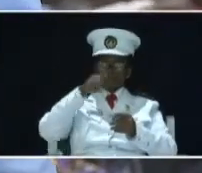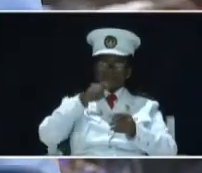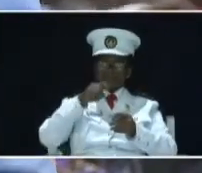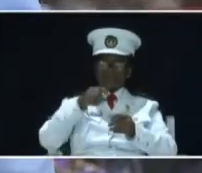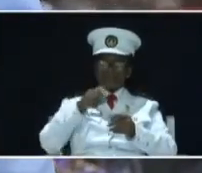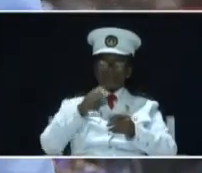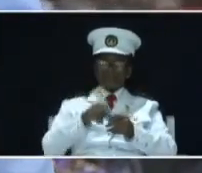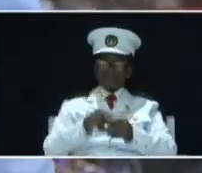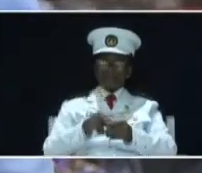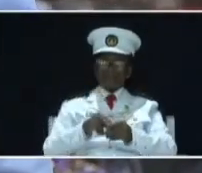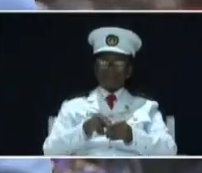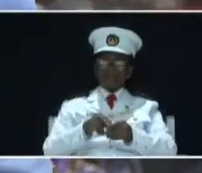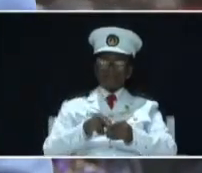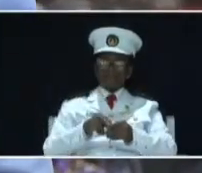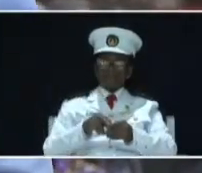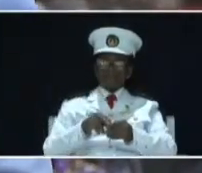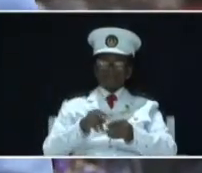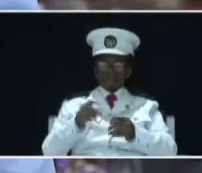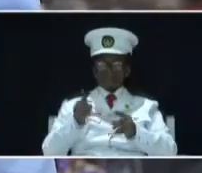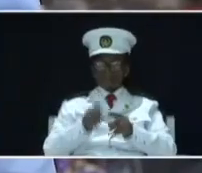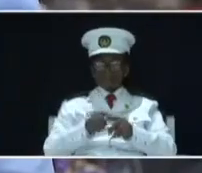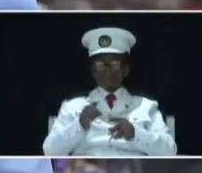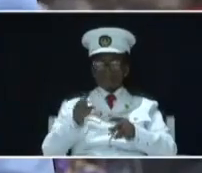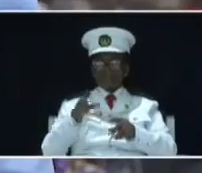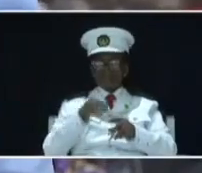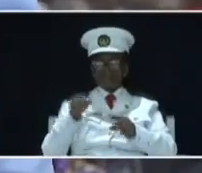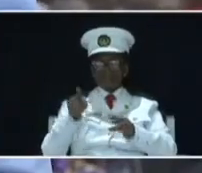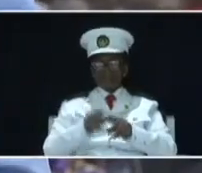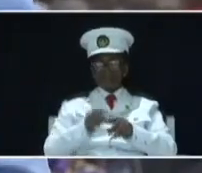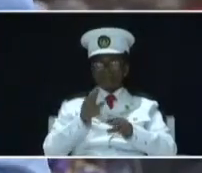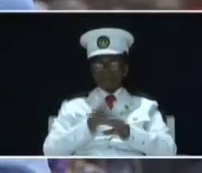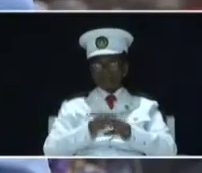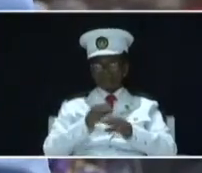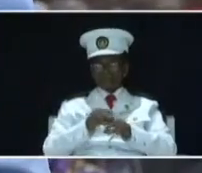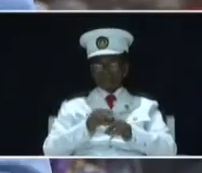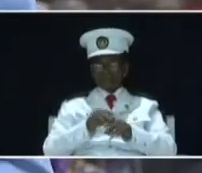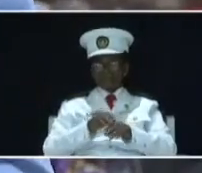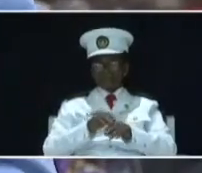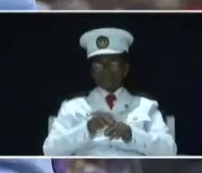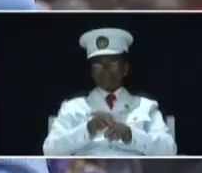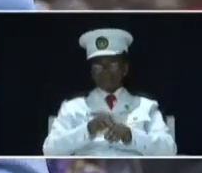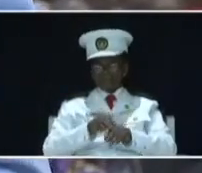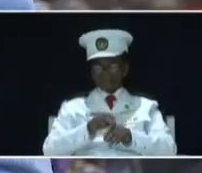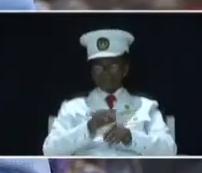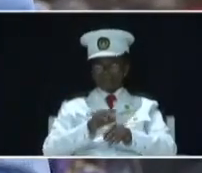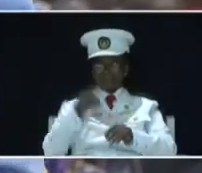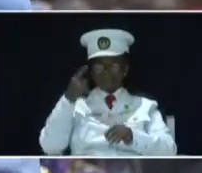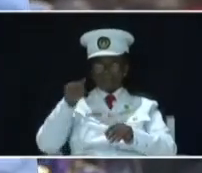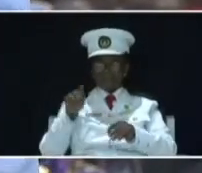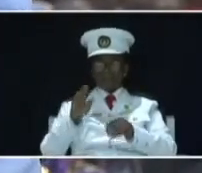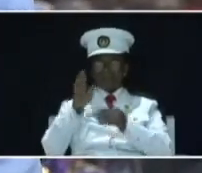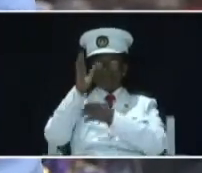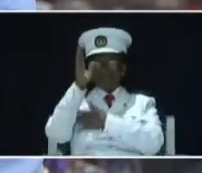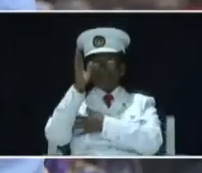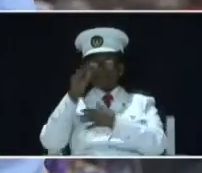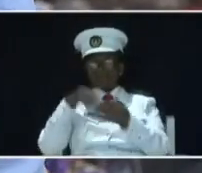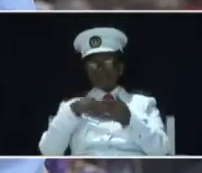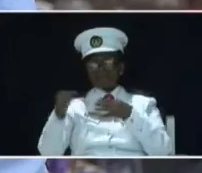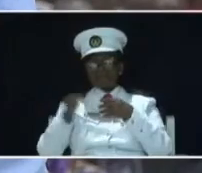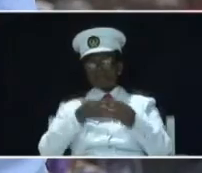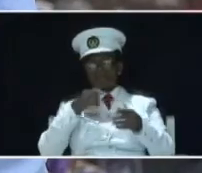brilliance, etc., etc., and just say, hey, I'm ready to be a fool for God's sake.